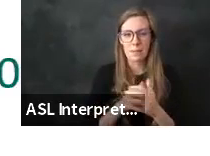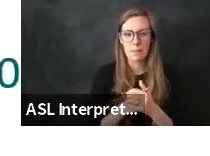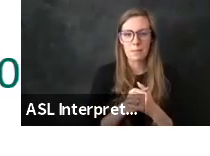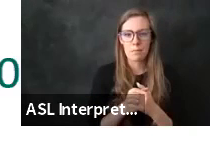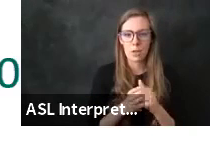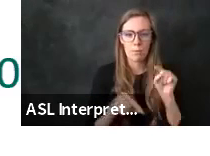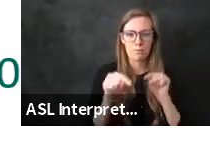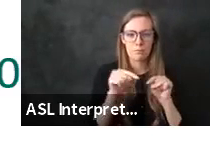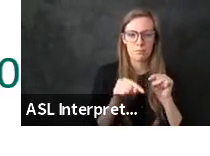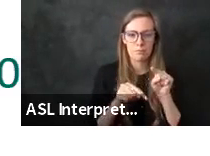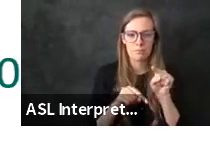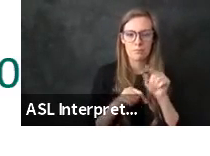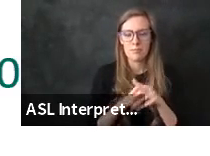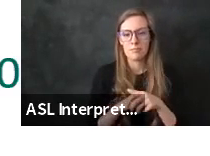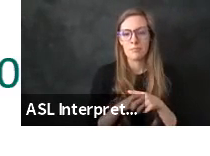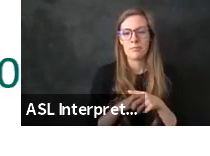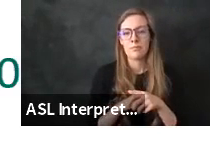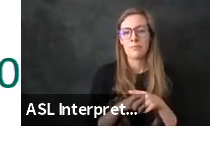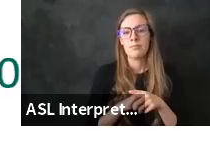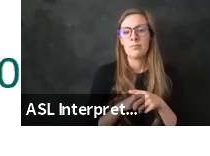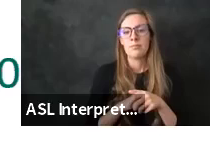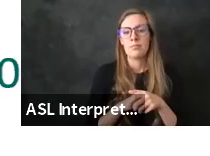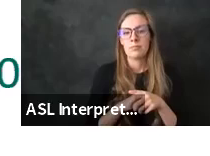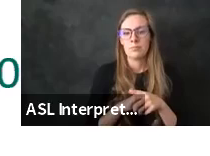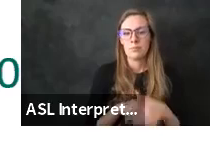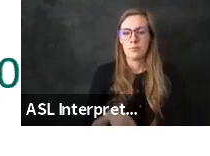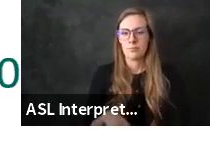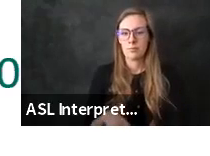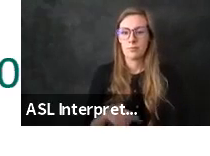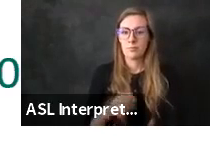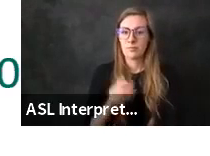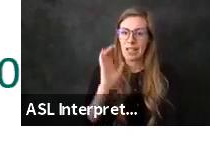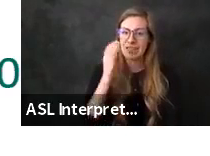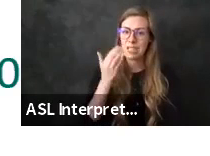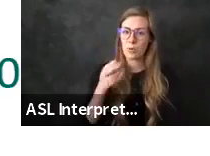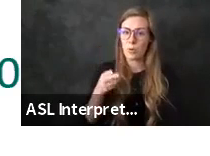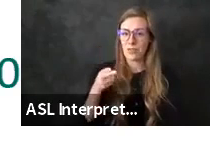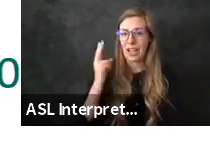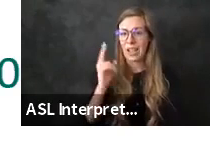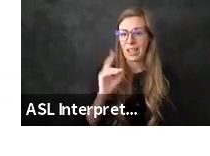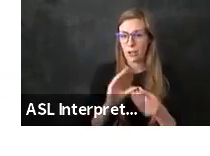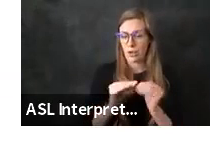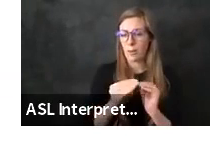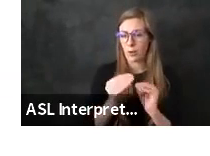look at cases across the last 60 days.